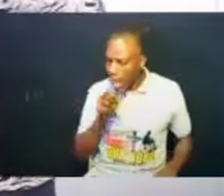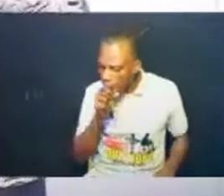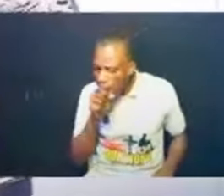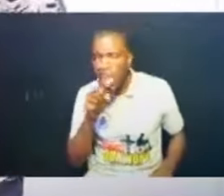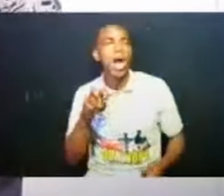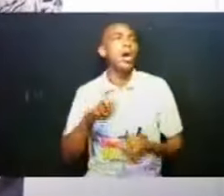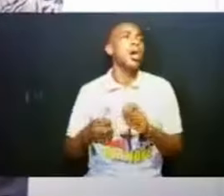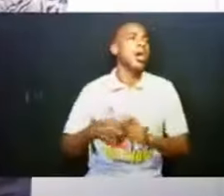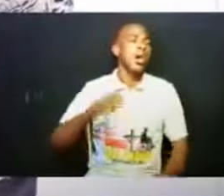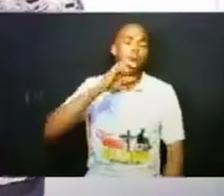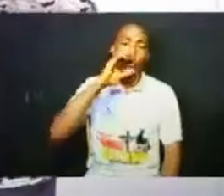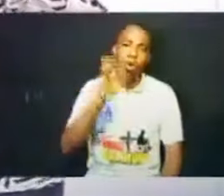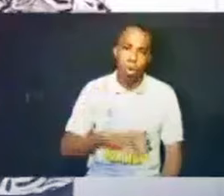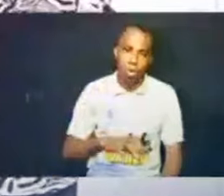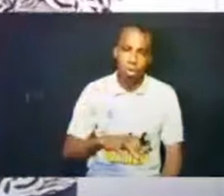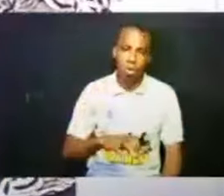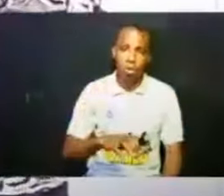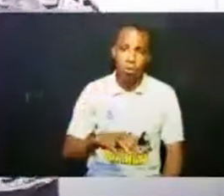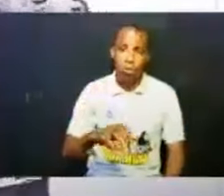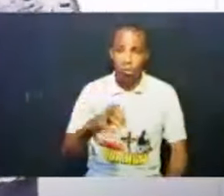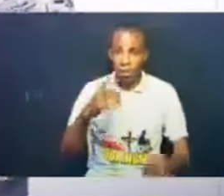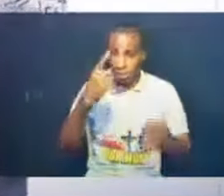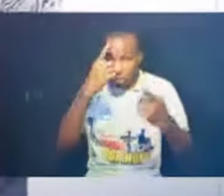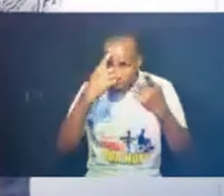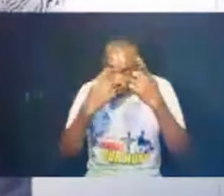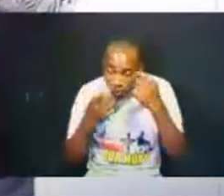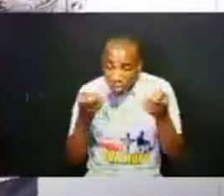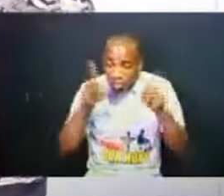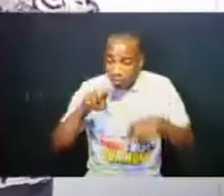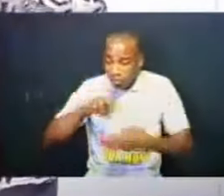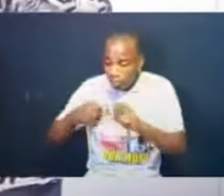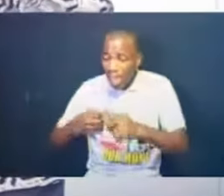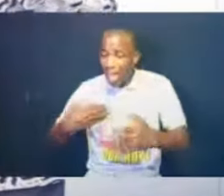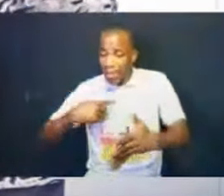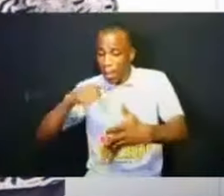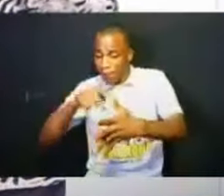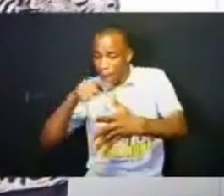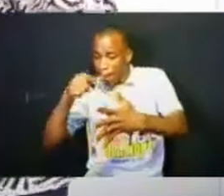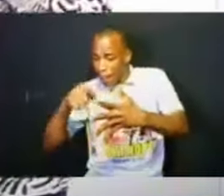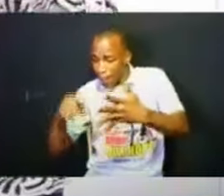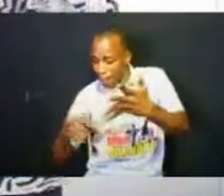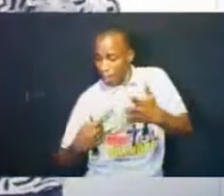trouble. Because issues like that, one person you can't handle.